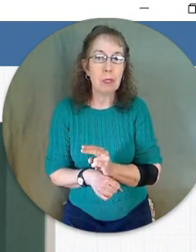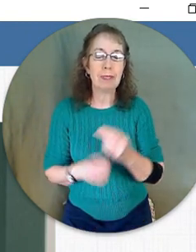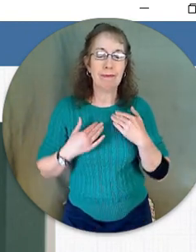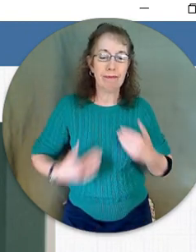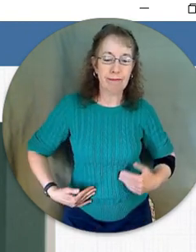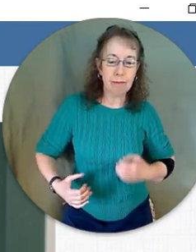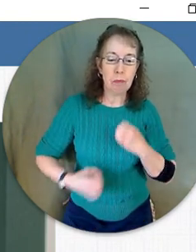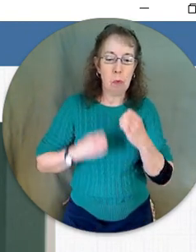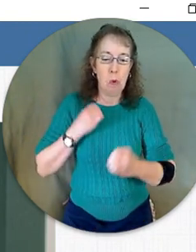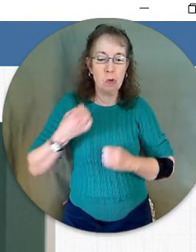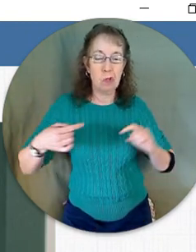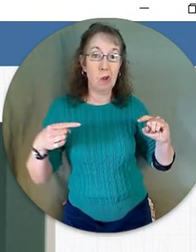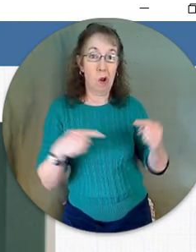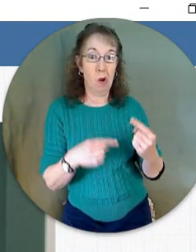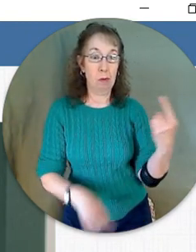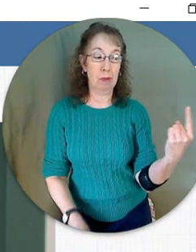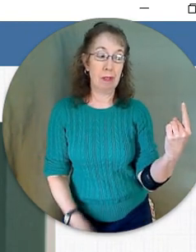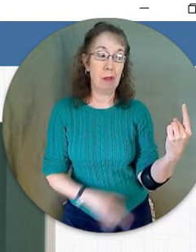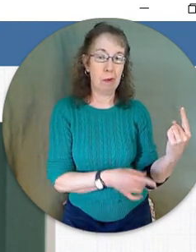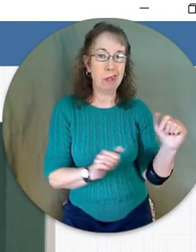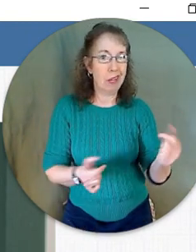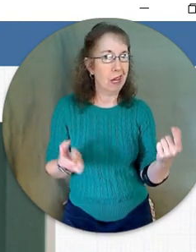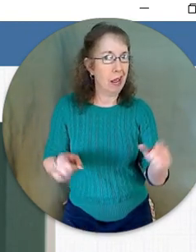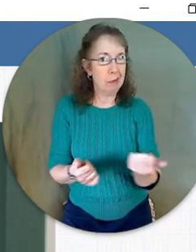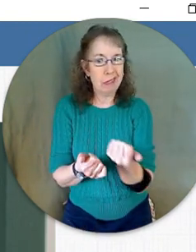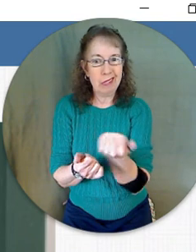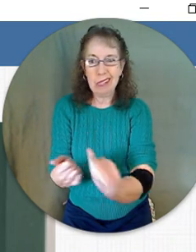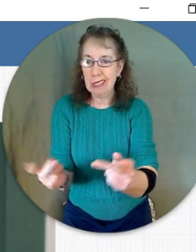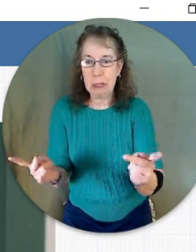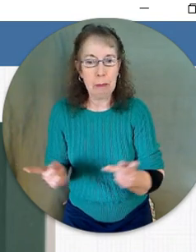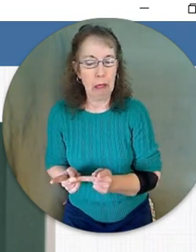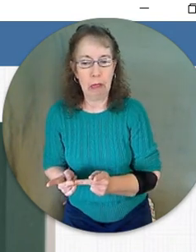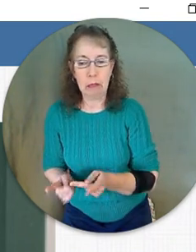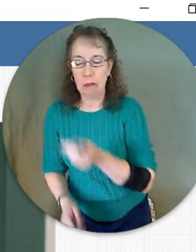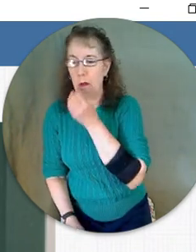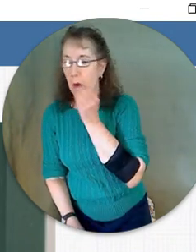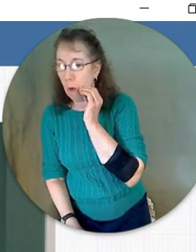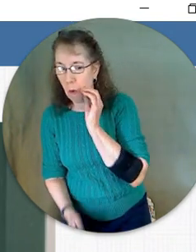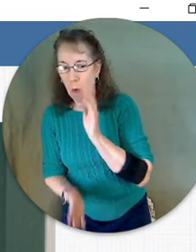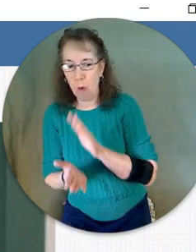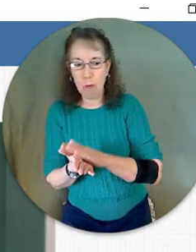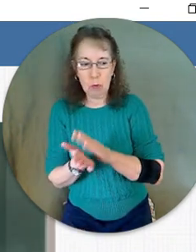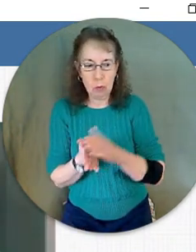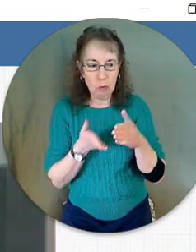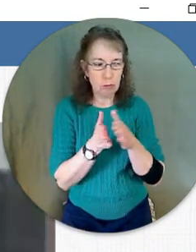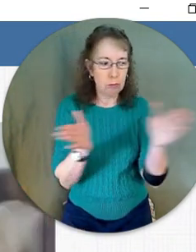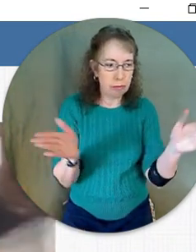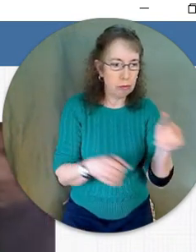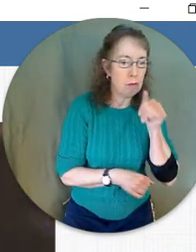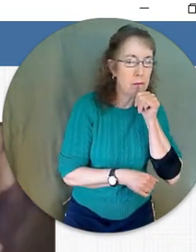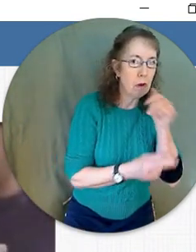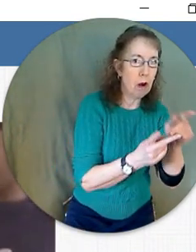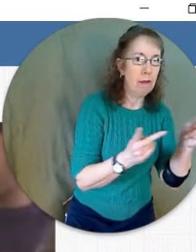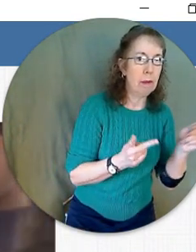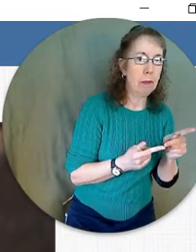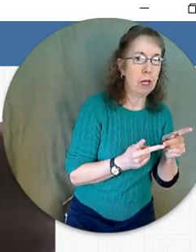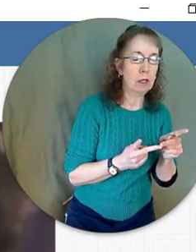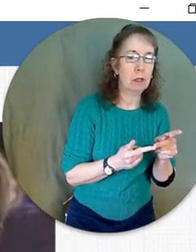to someone. And it can take place anywhere, at home, at school, in public, or in private.